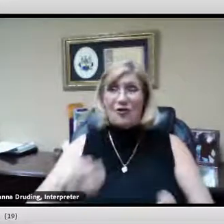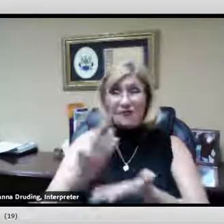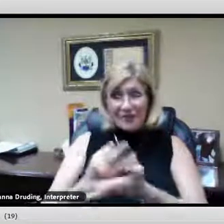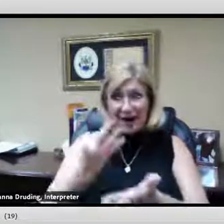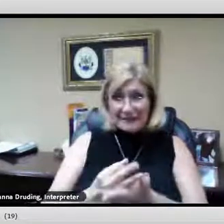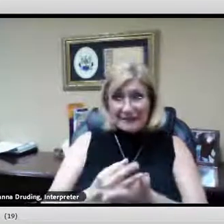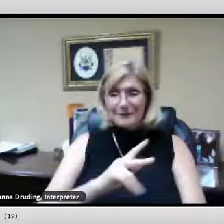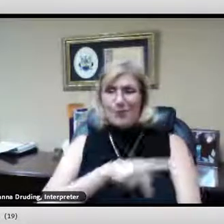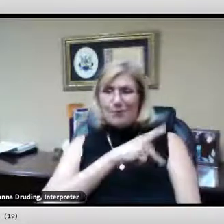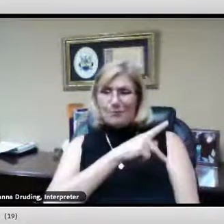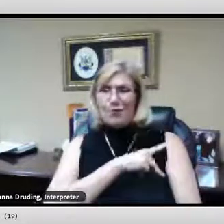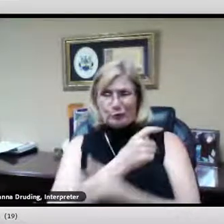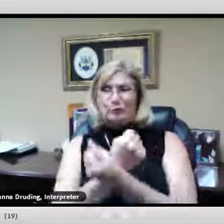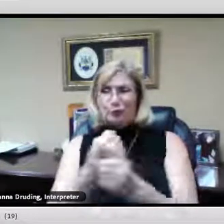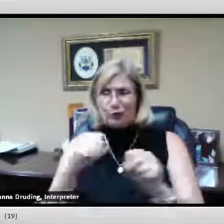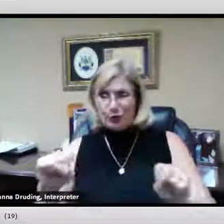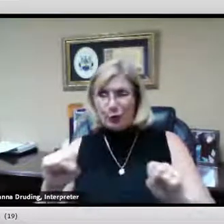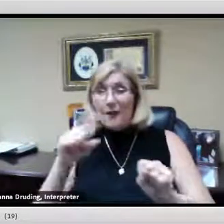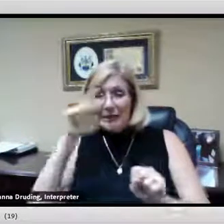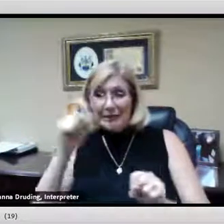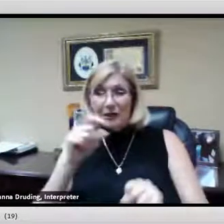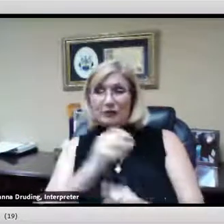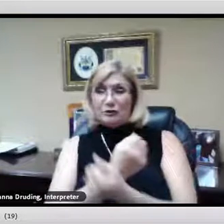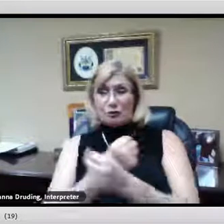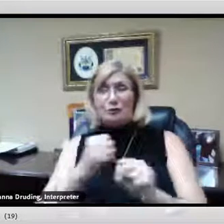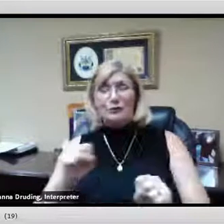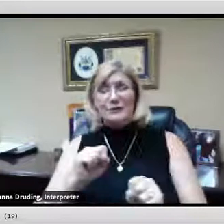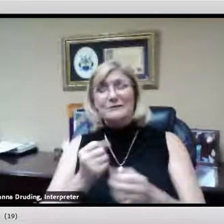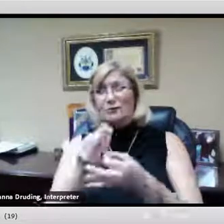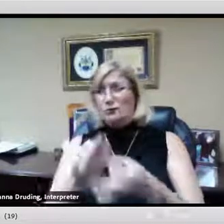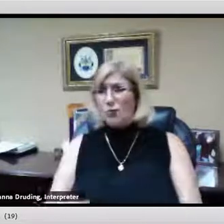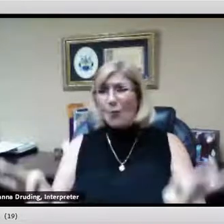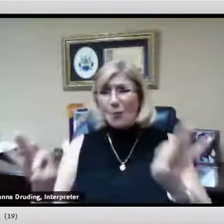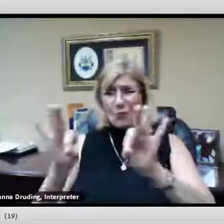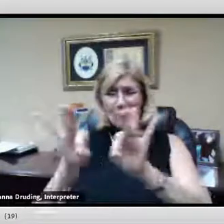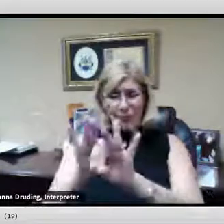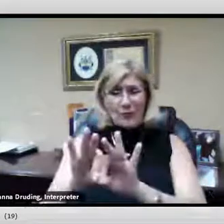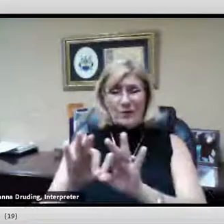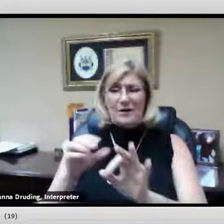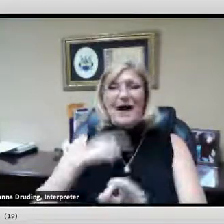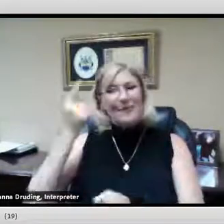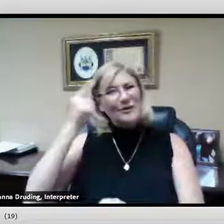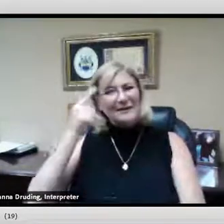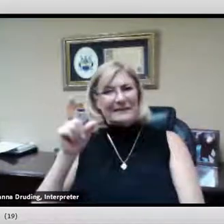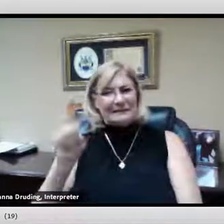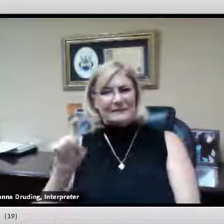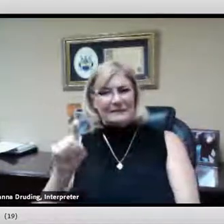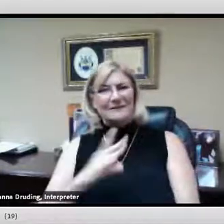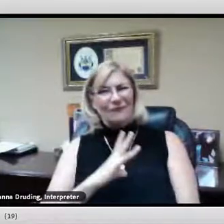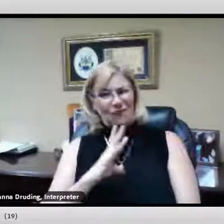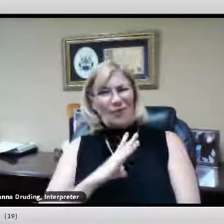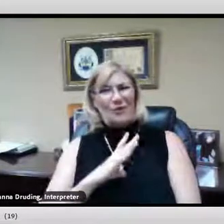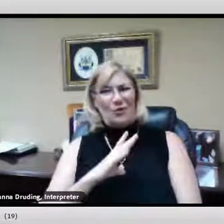security. Because security is so important, I would feel that I needed some formal training, some